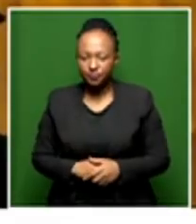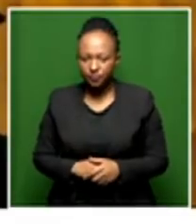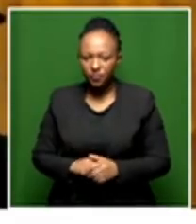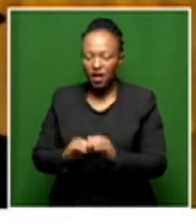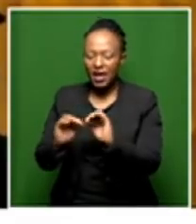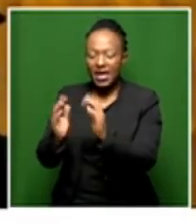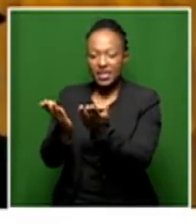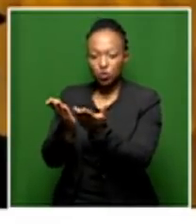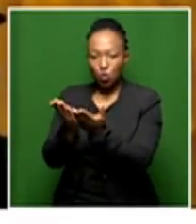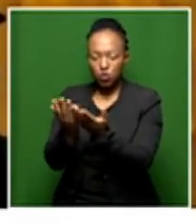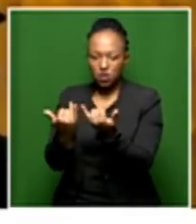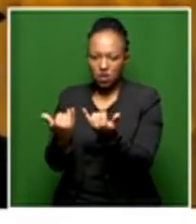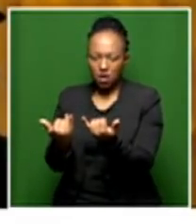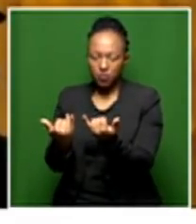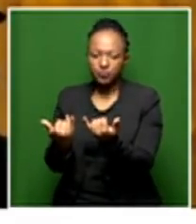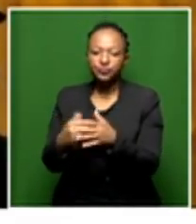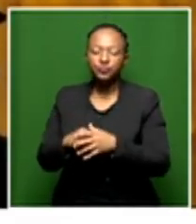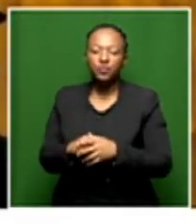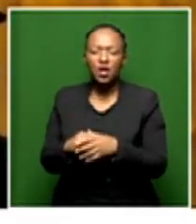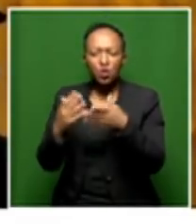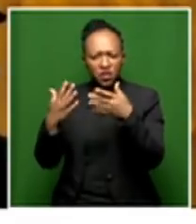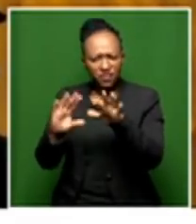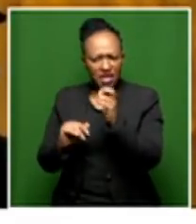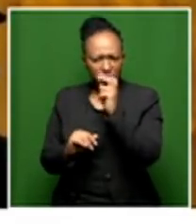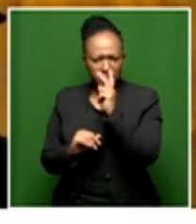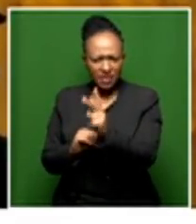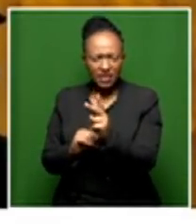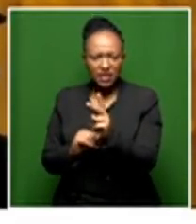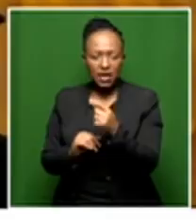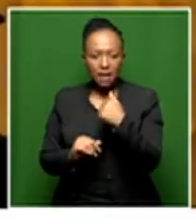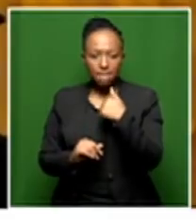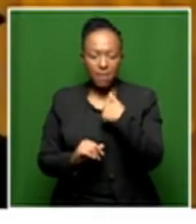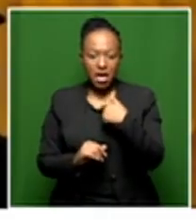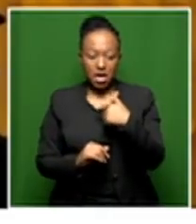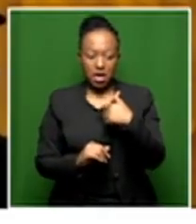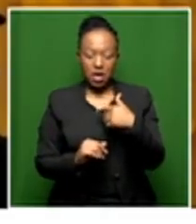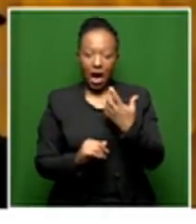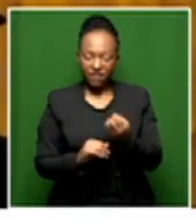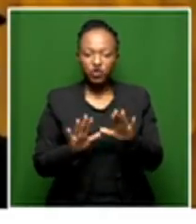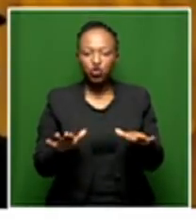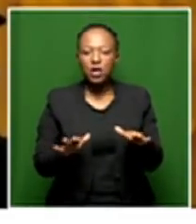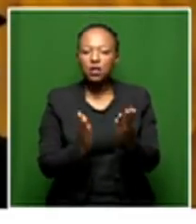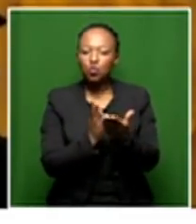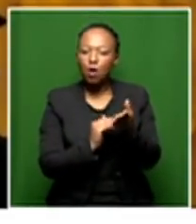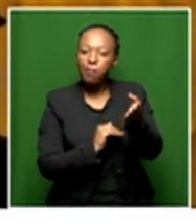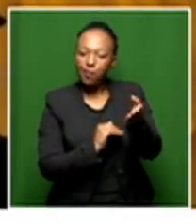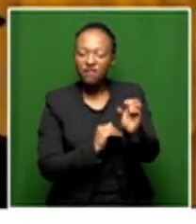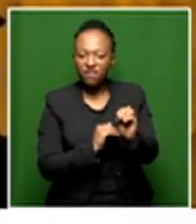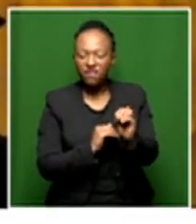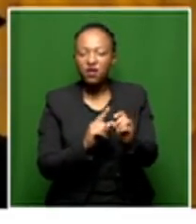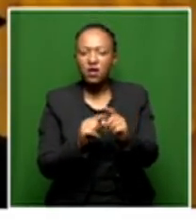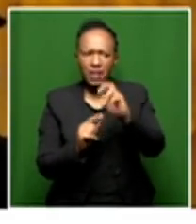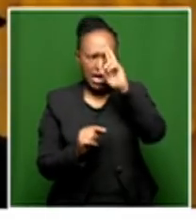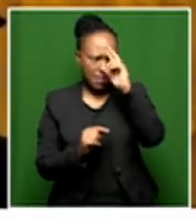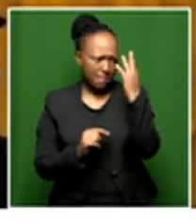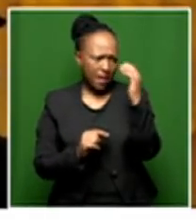schools, however, because we have been seeing, and I personally having kids at school, I remember during the first